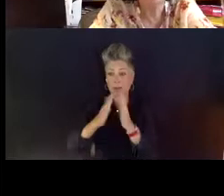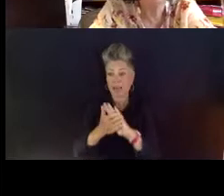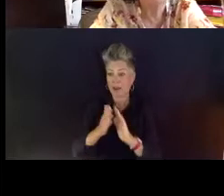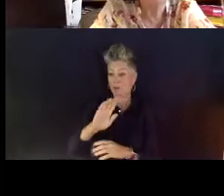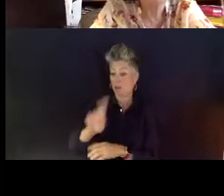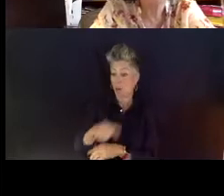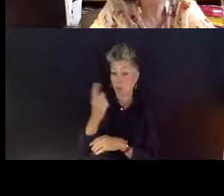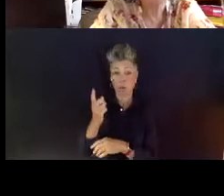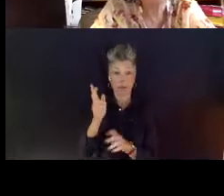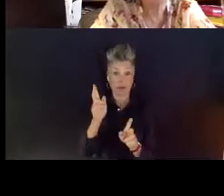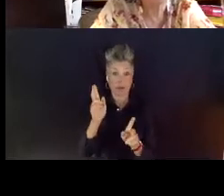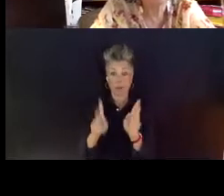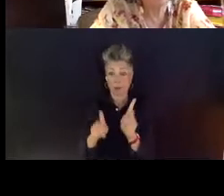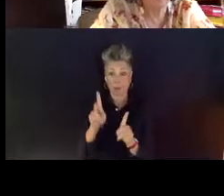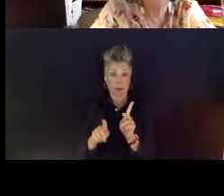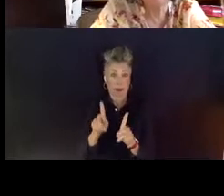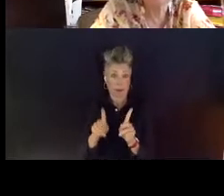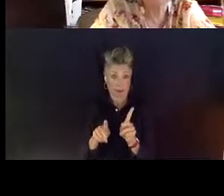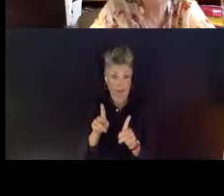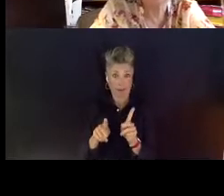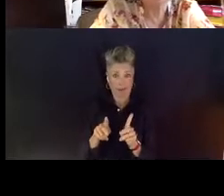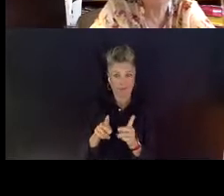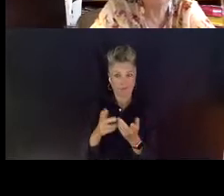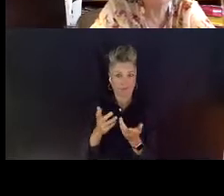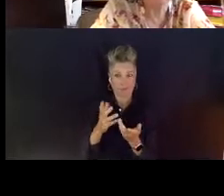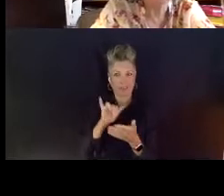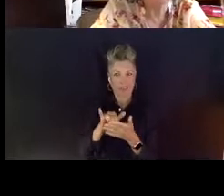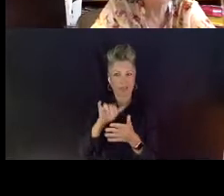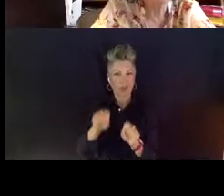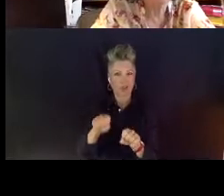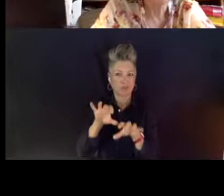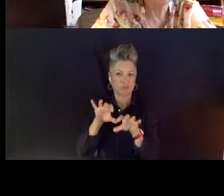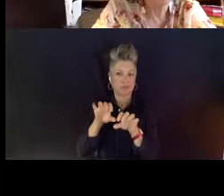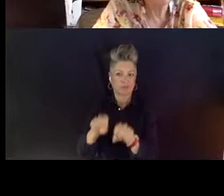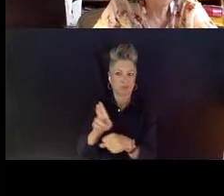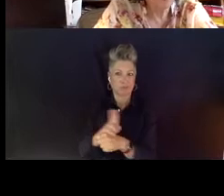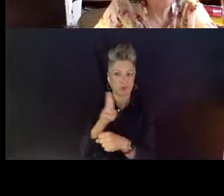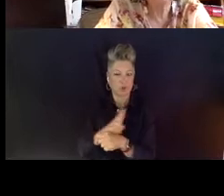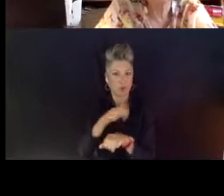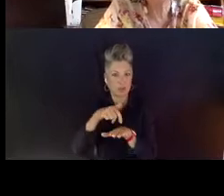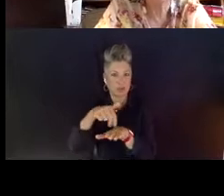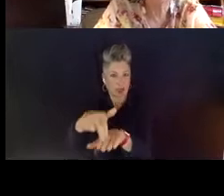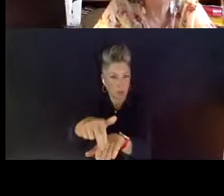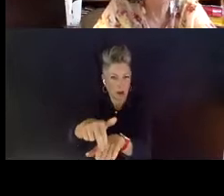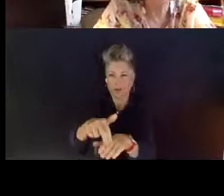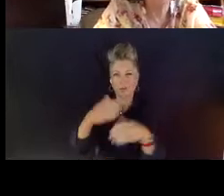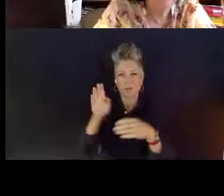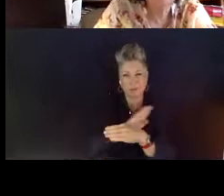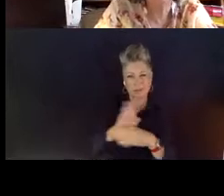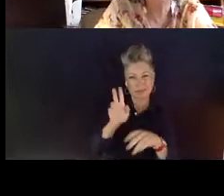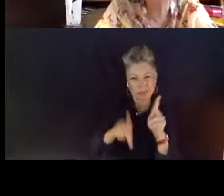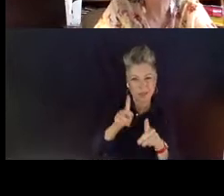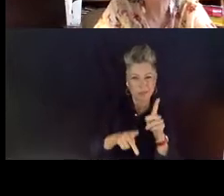only public for whom the sidewalks were provided. So local city planners and